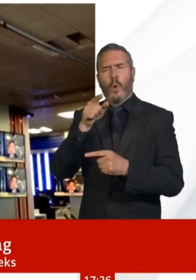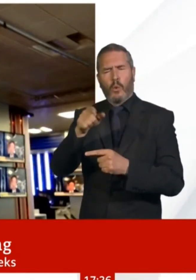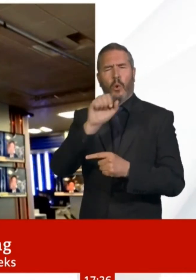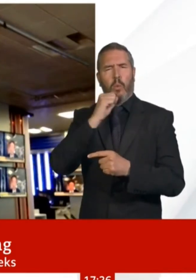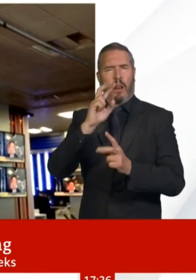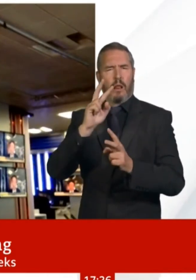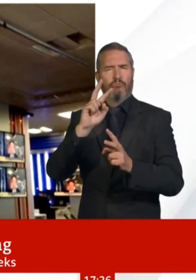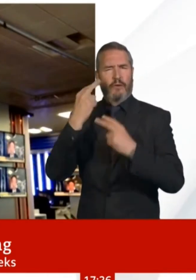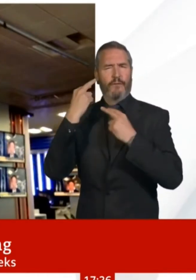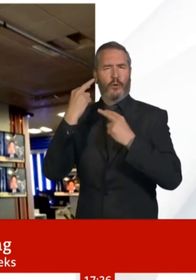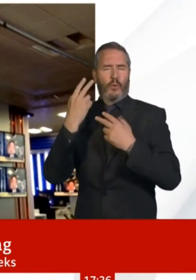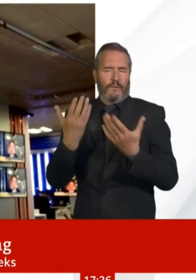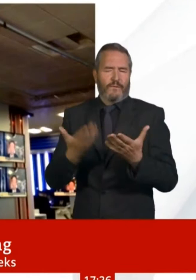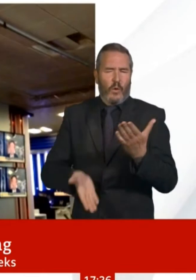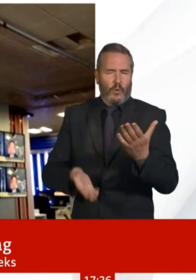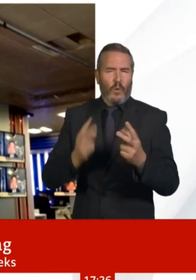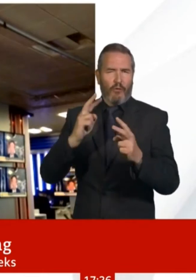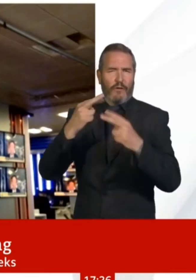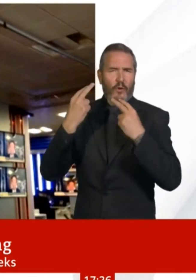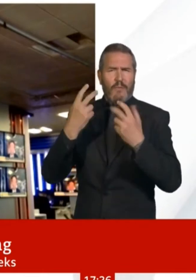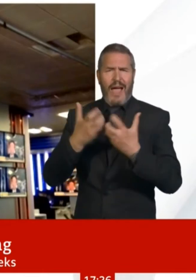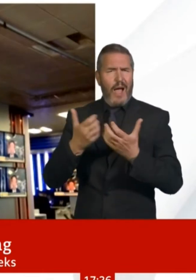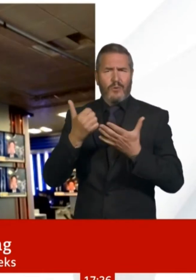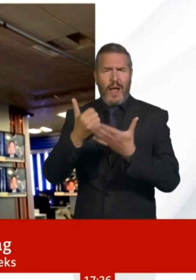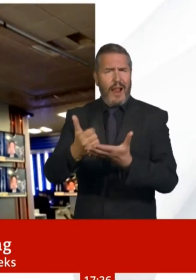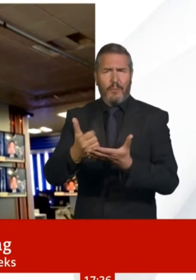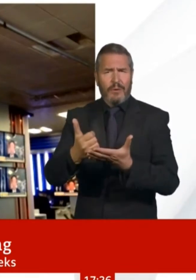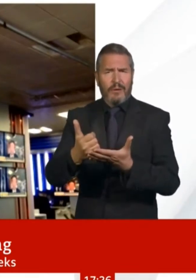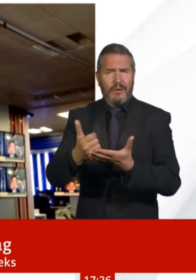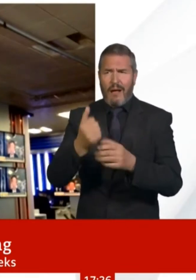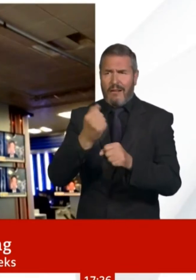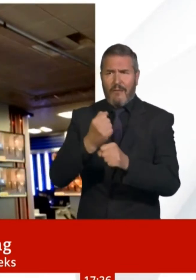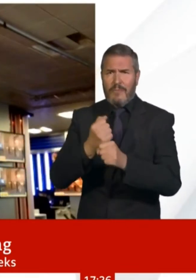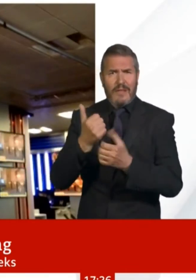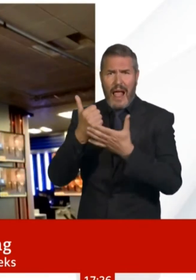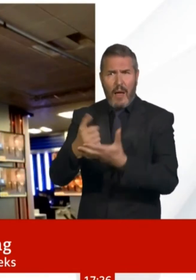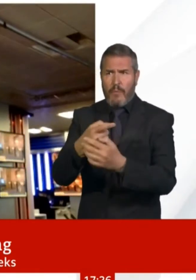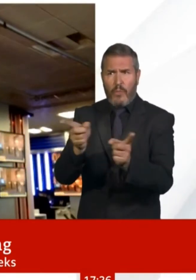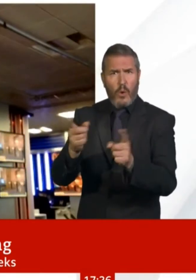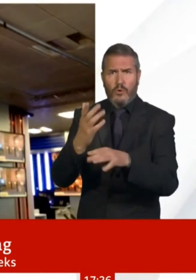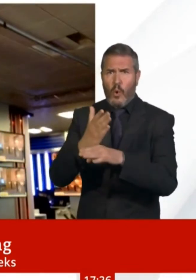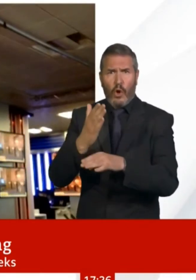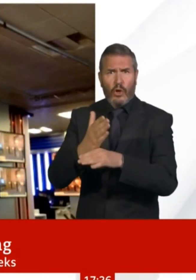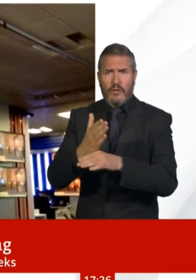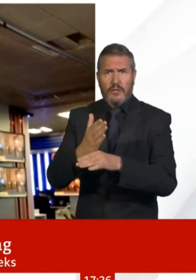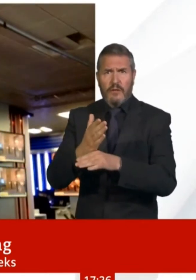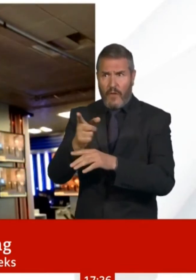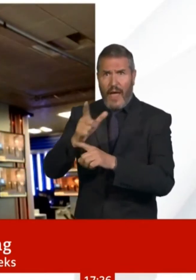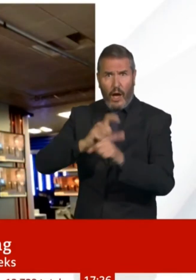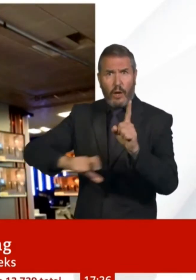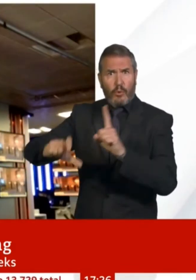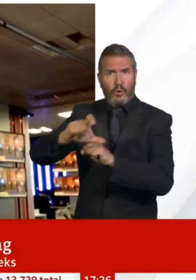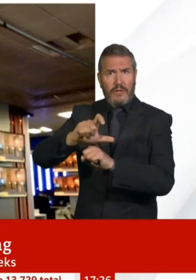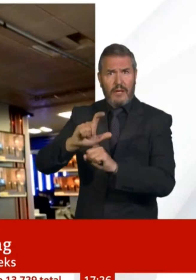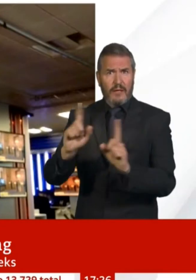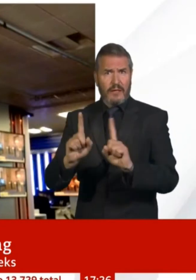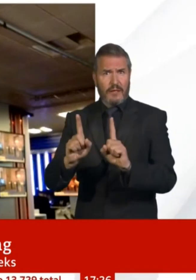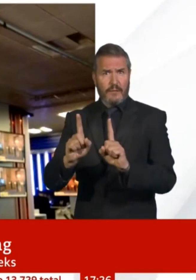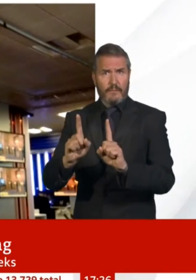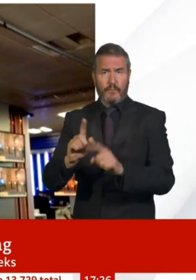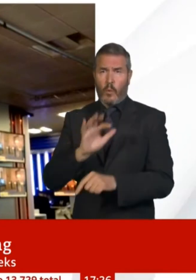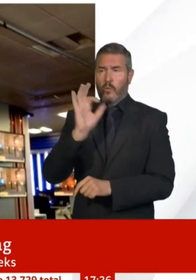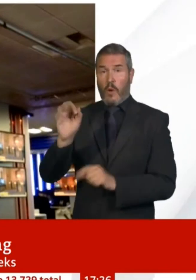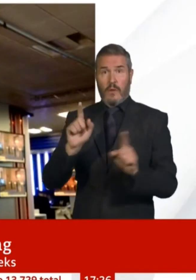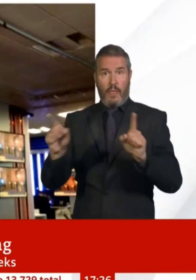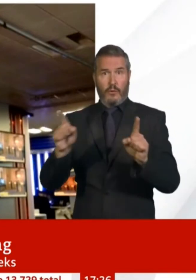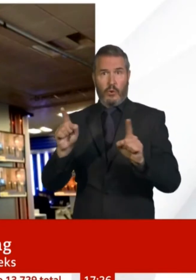it, but what specifically can you say to help them? Is the government on their side? What is your message for that community? And to Patrick Vallance and Chris